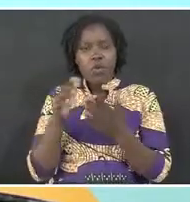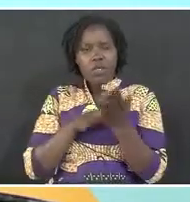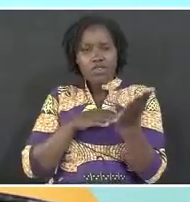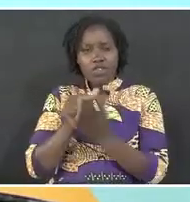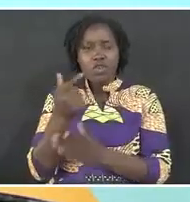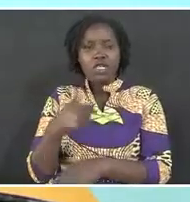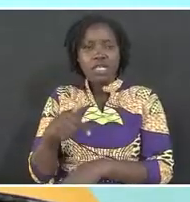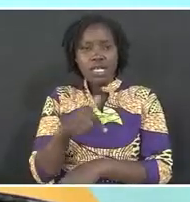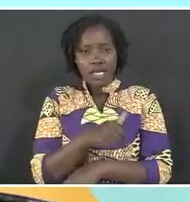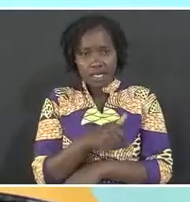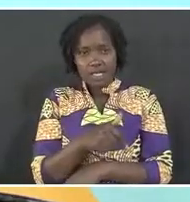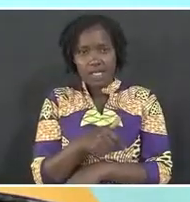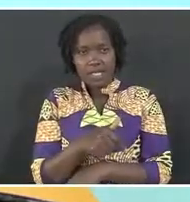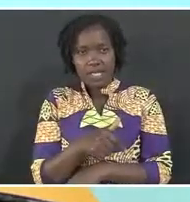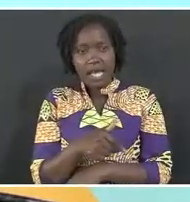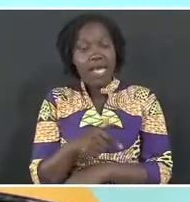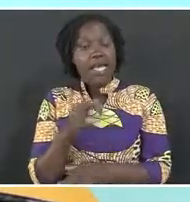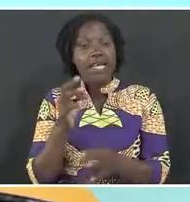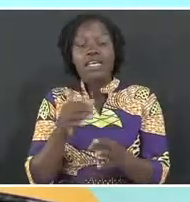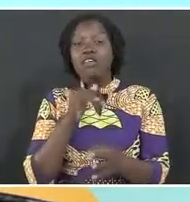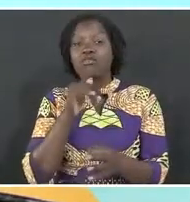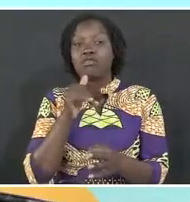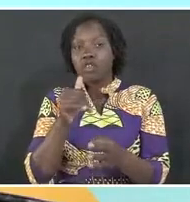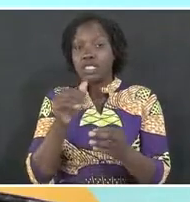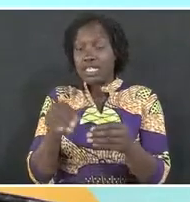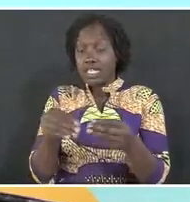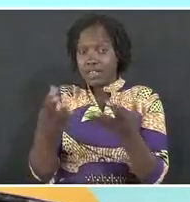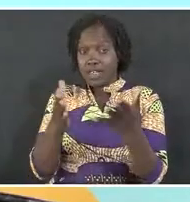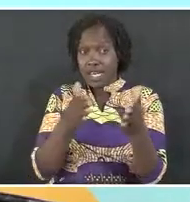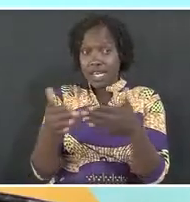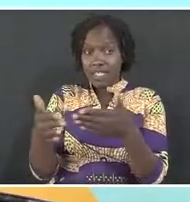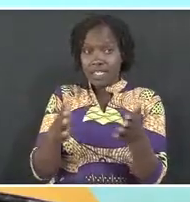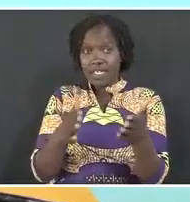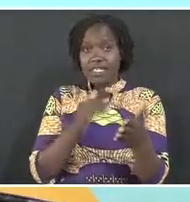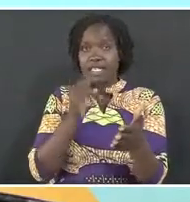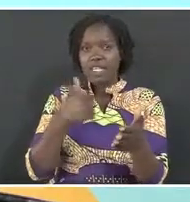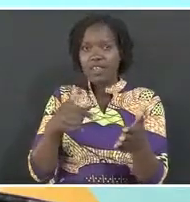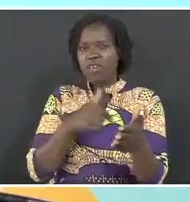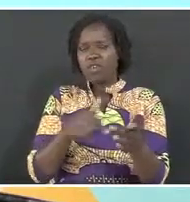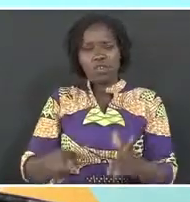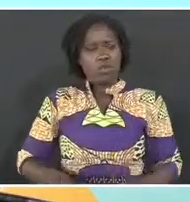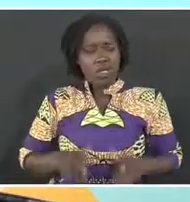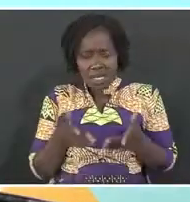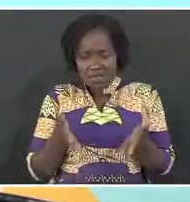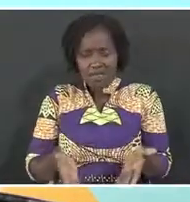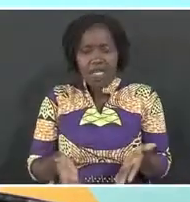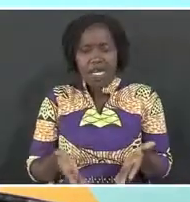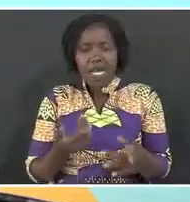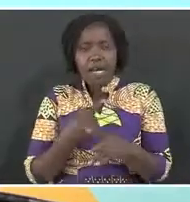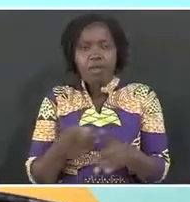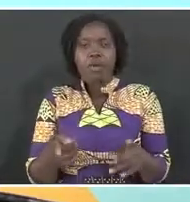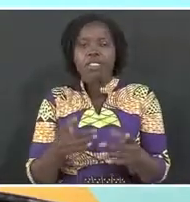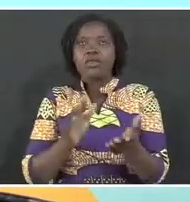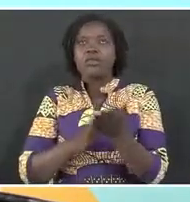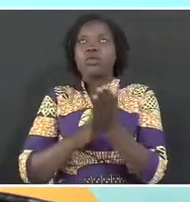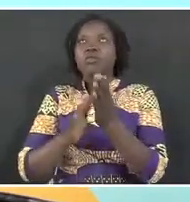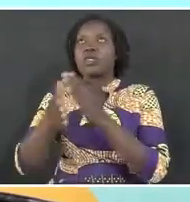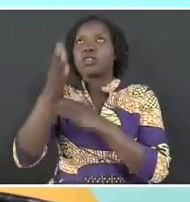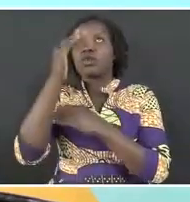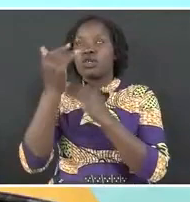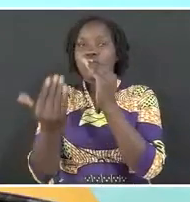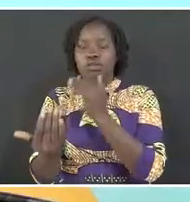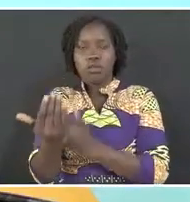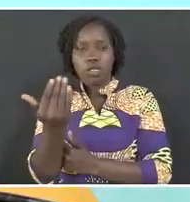destroyed us. Had he been given a chance, none of us would be here. But we praise God this